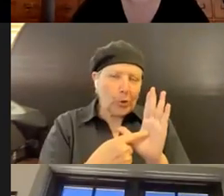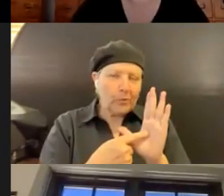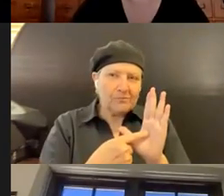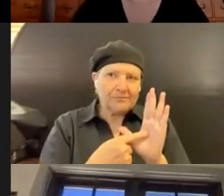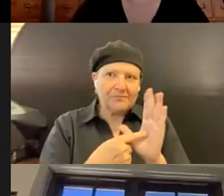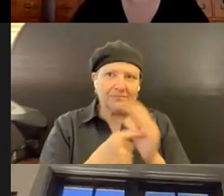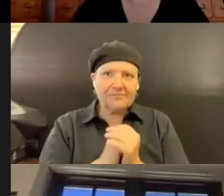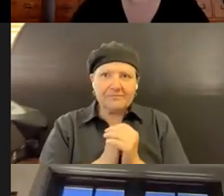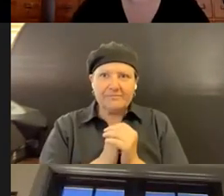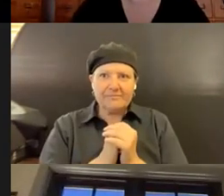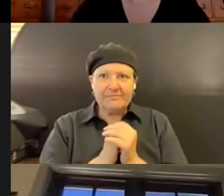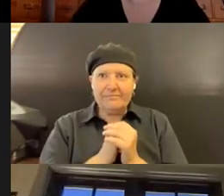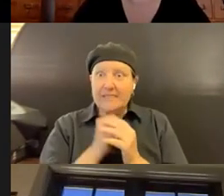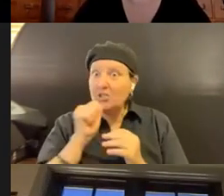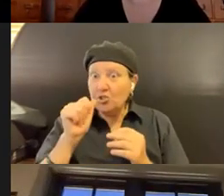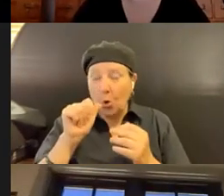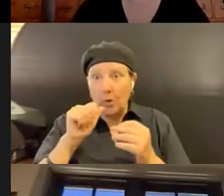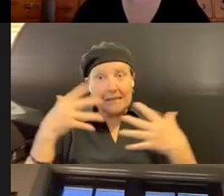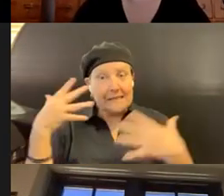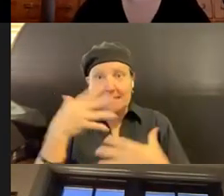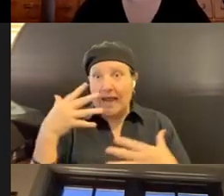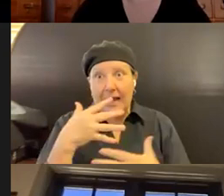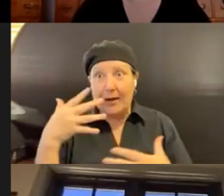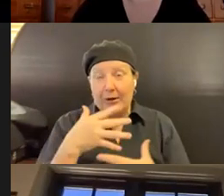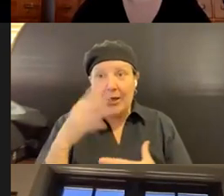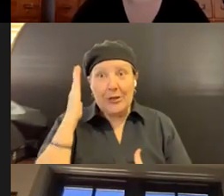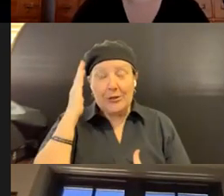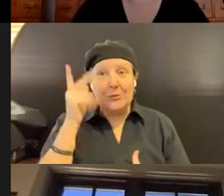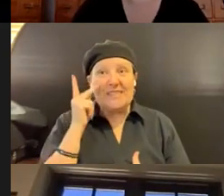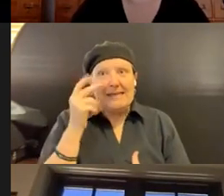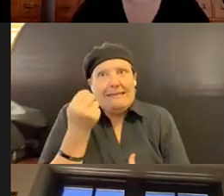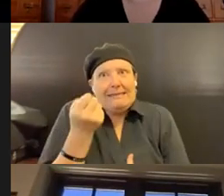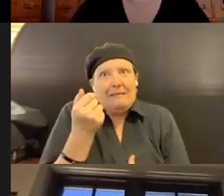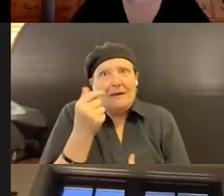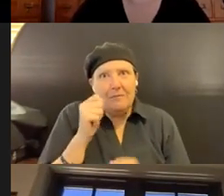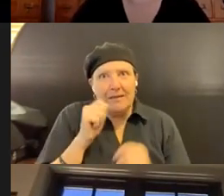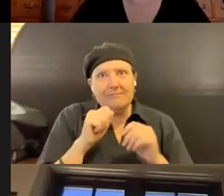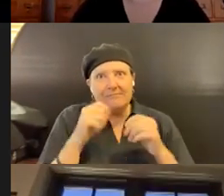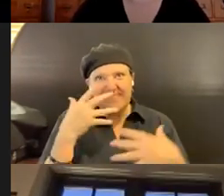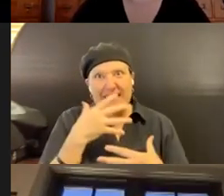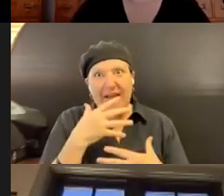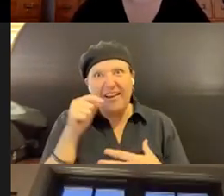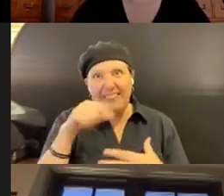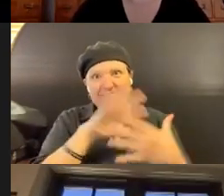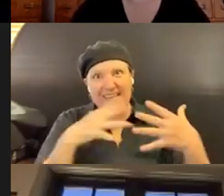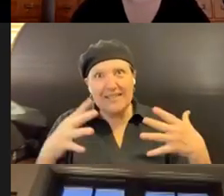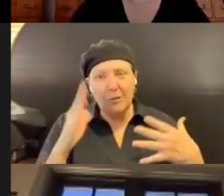need us not to freak out, because when you see it, it's a little intimidating, only